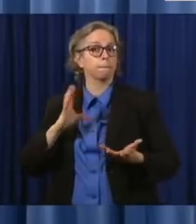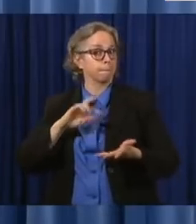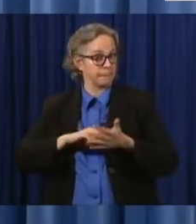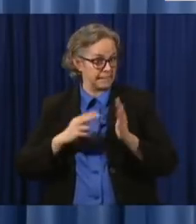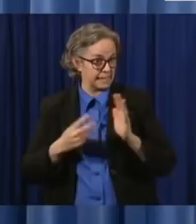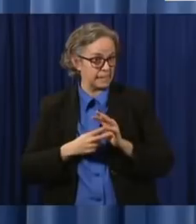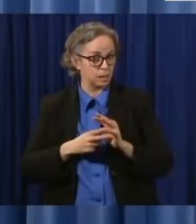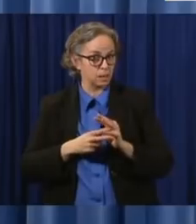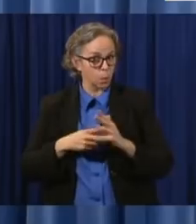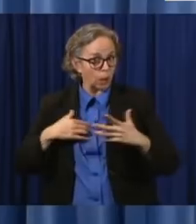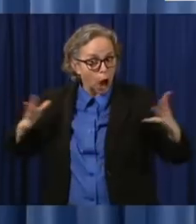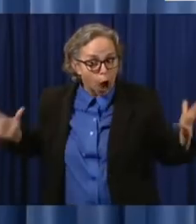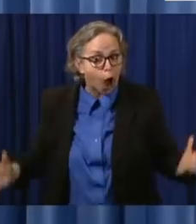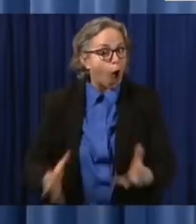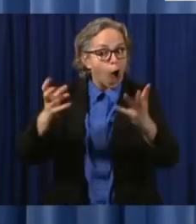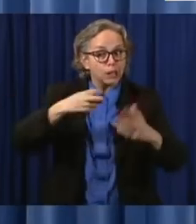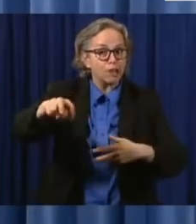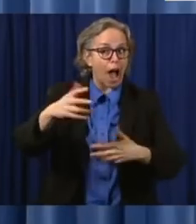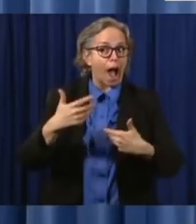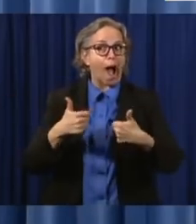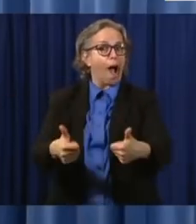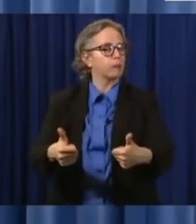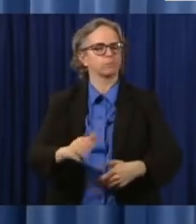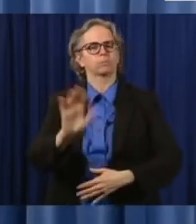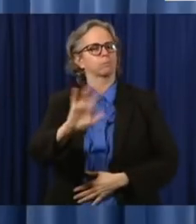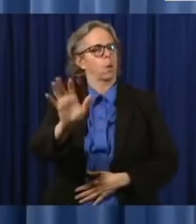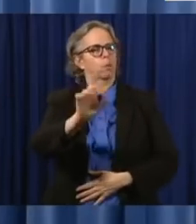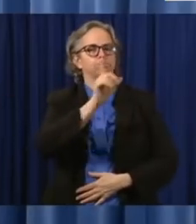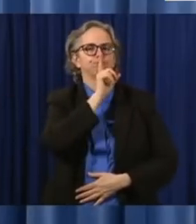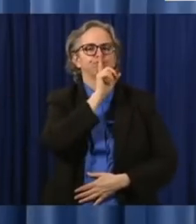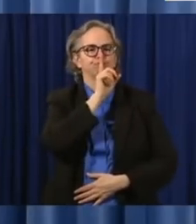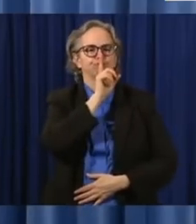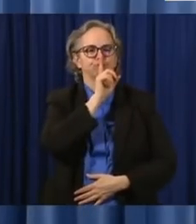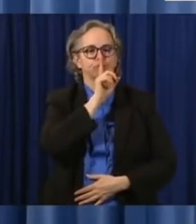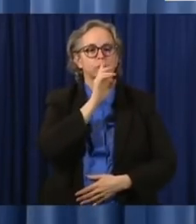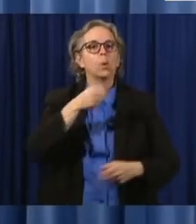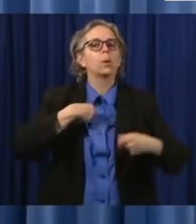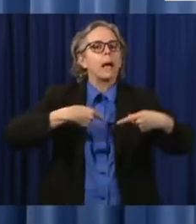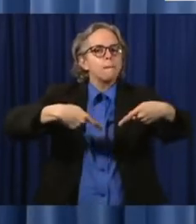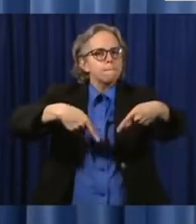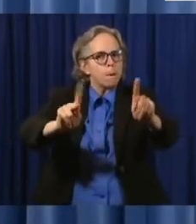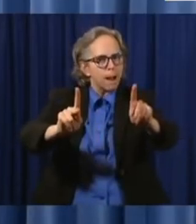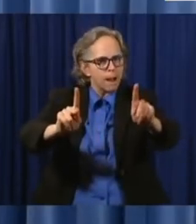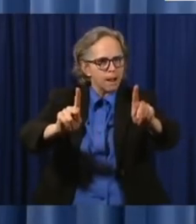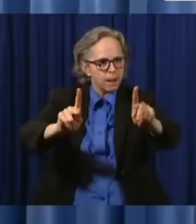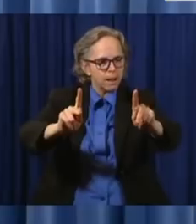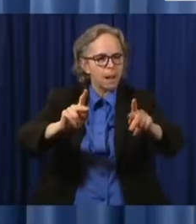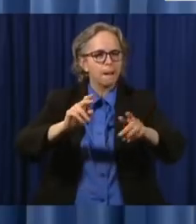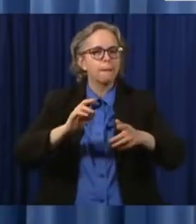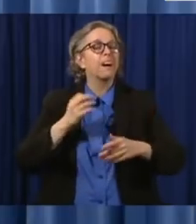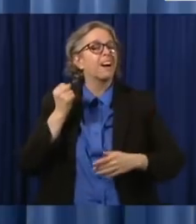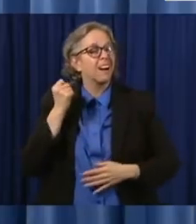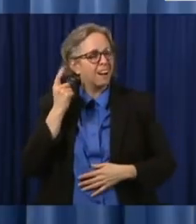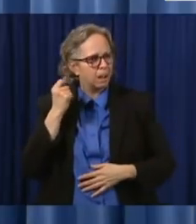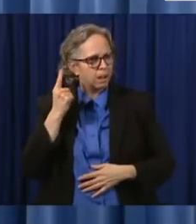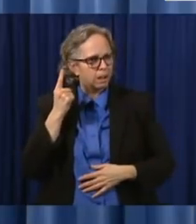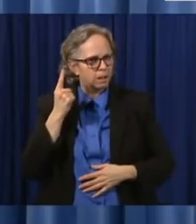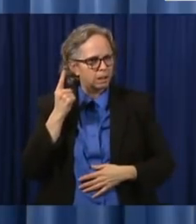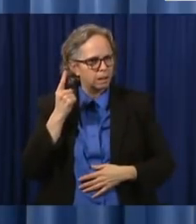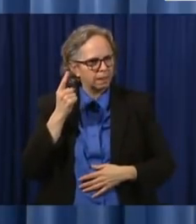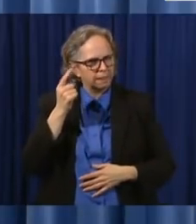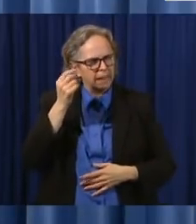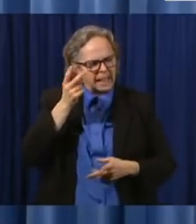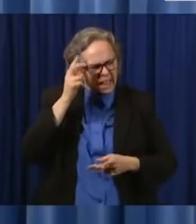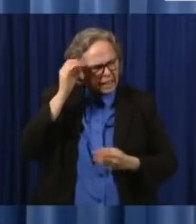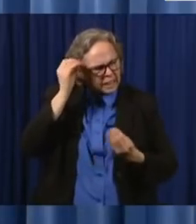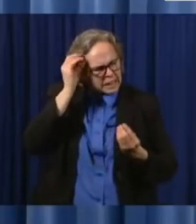encouraged. And we certainly, while it is permitted, advise people to make their own judgments by whatever the